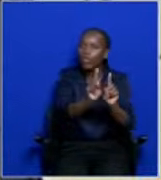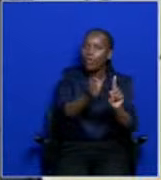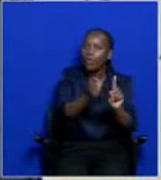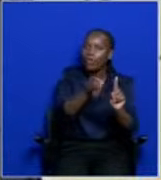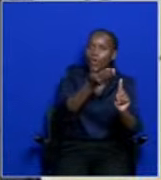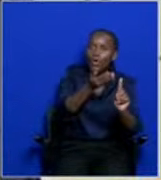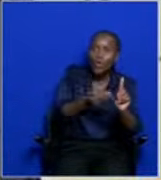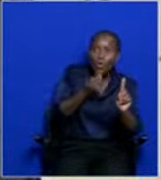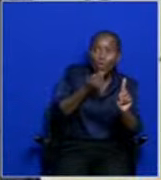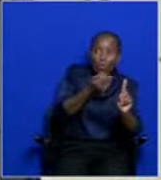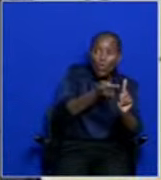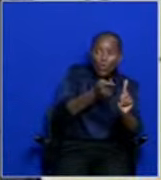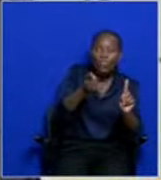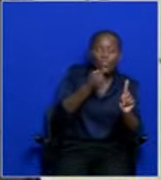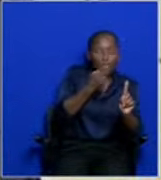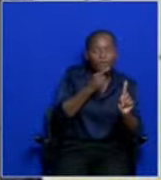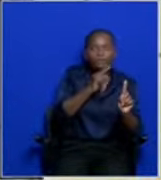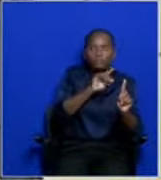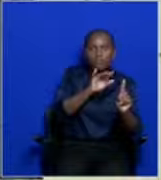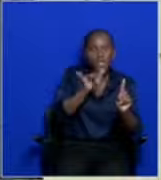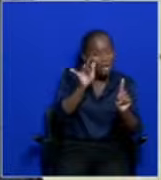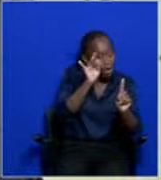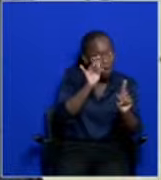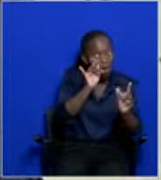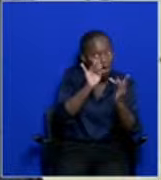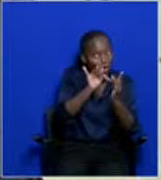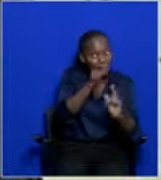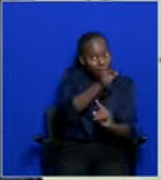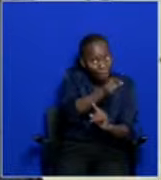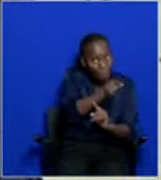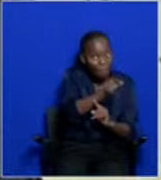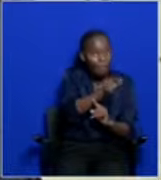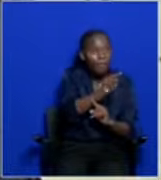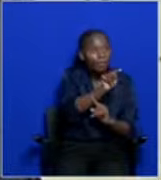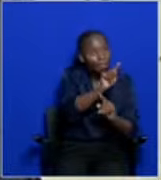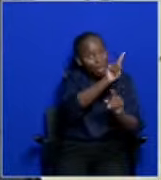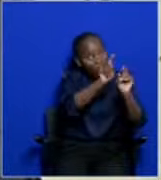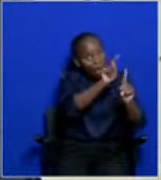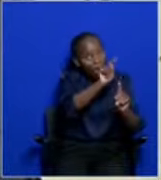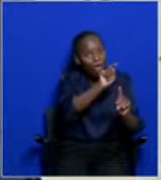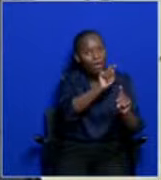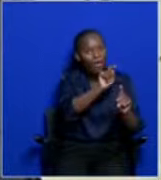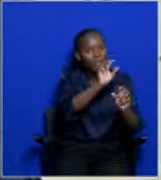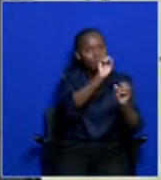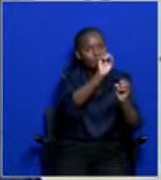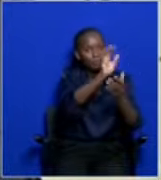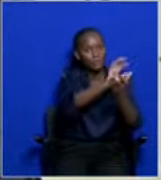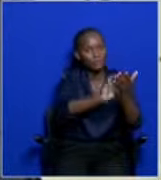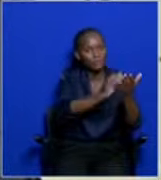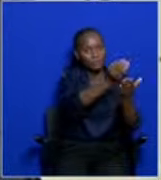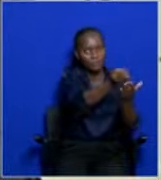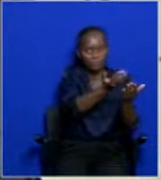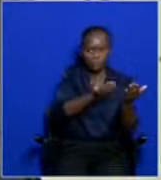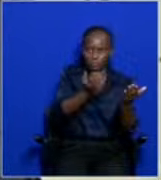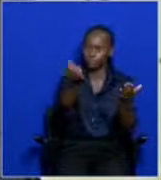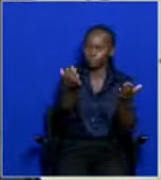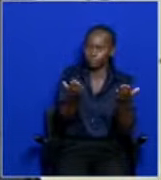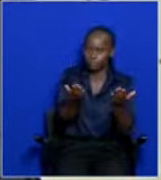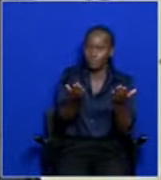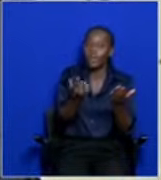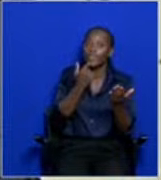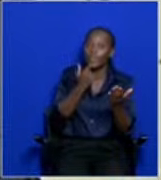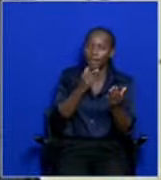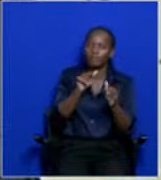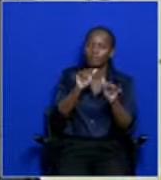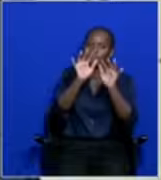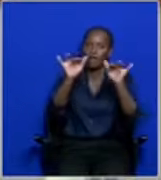take the docket to the Director of Public Prosecution for decision. And then if they say Chaile,